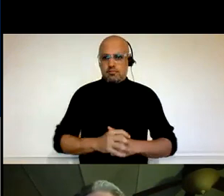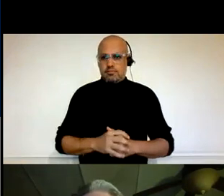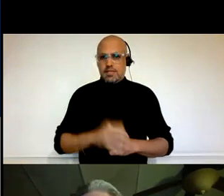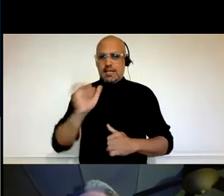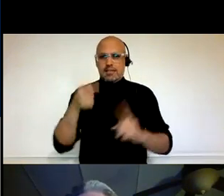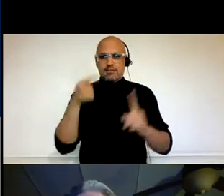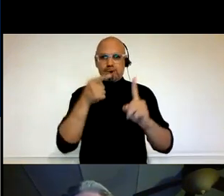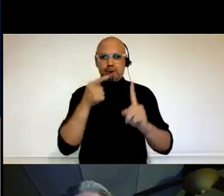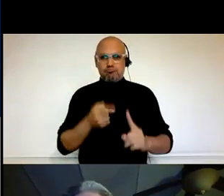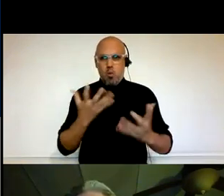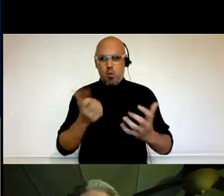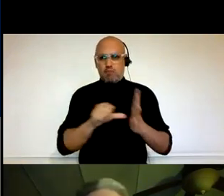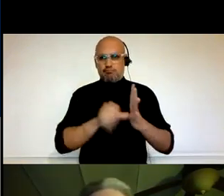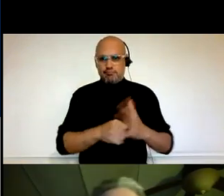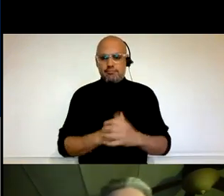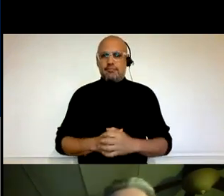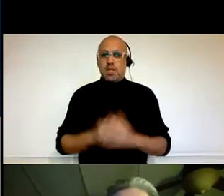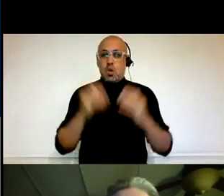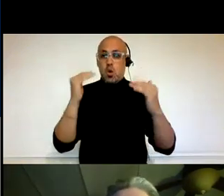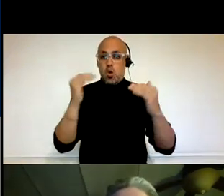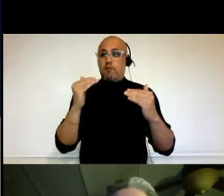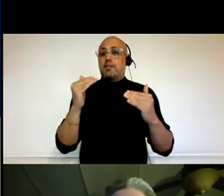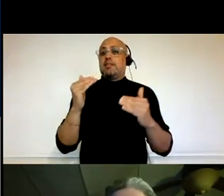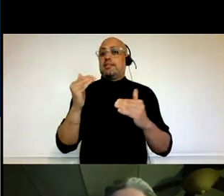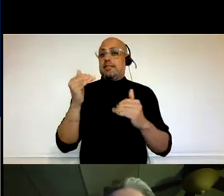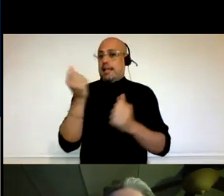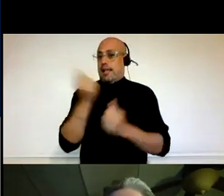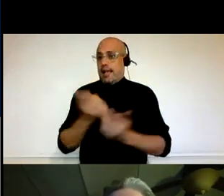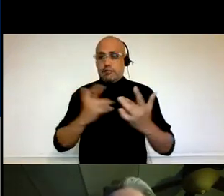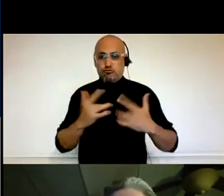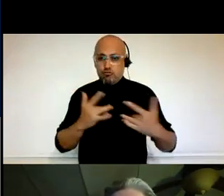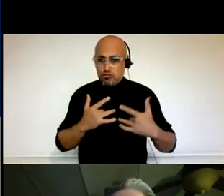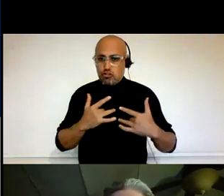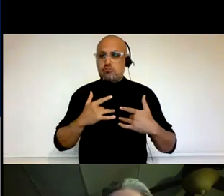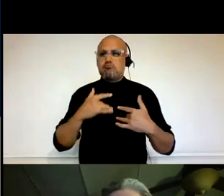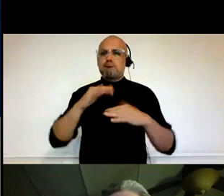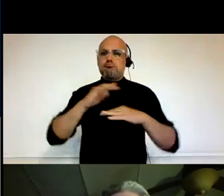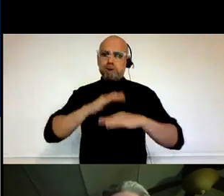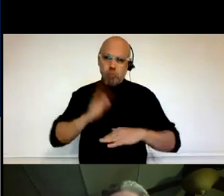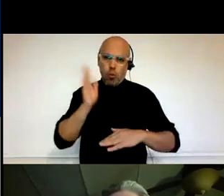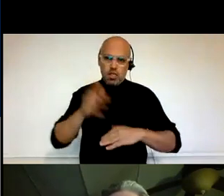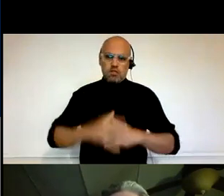wanted to bring up. Hopefully that'll quell any questions that parents may have.